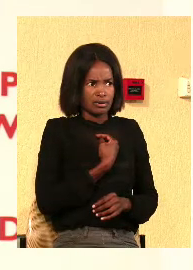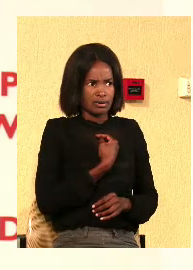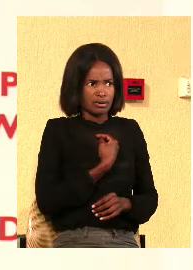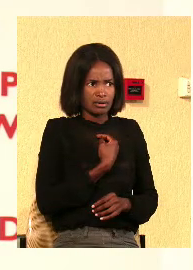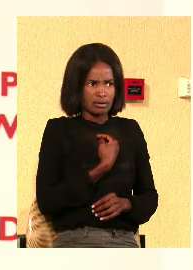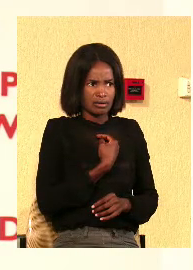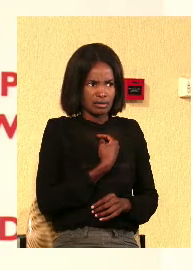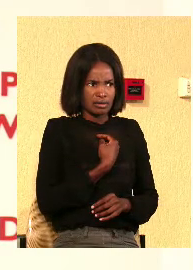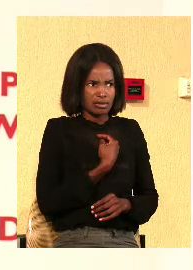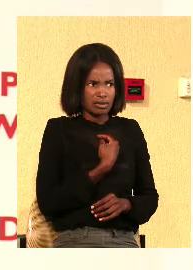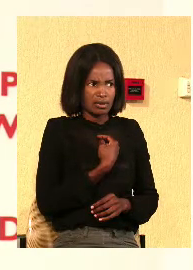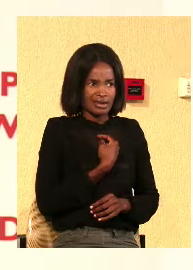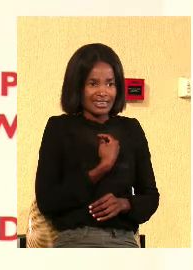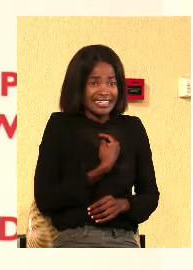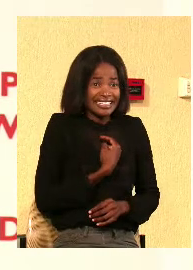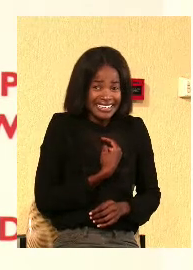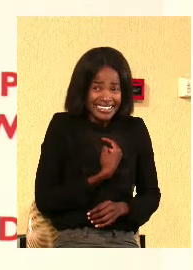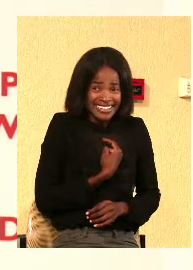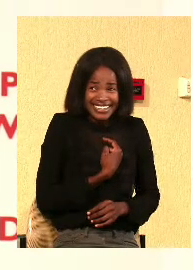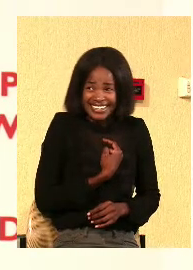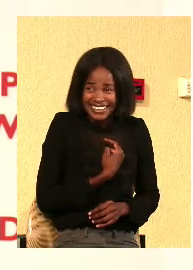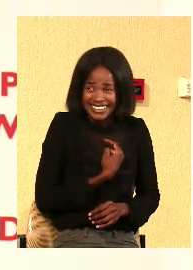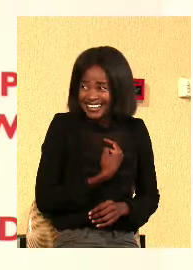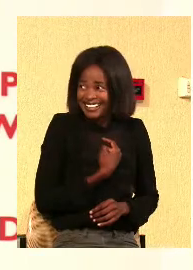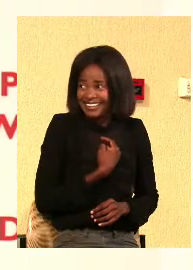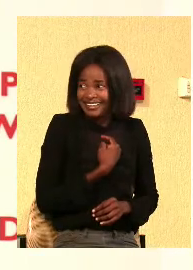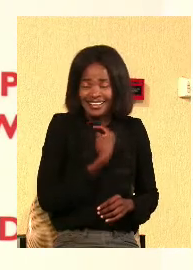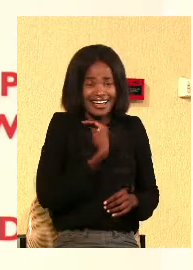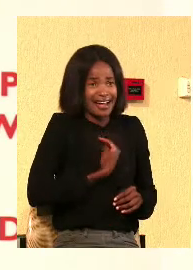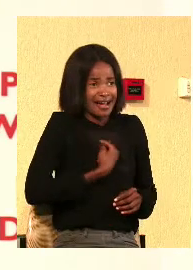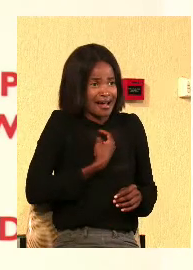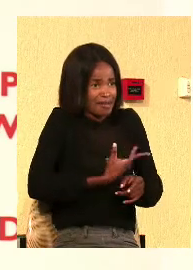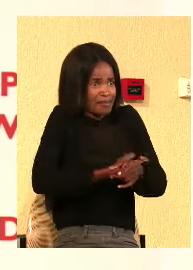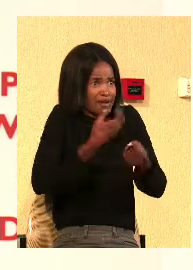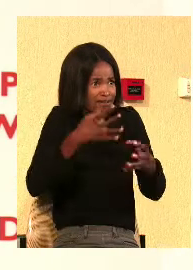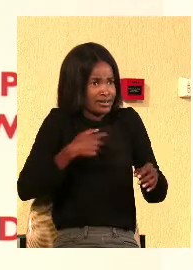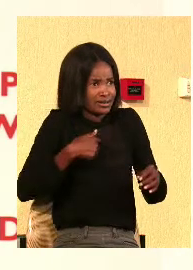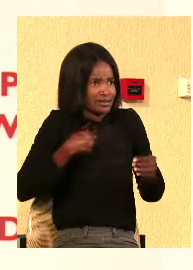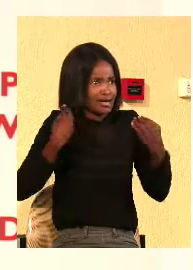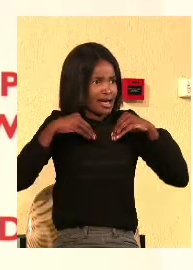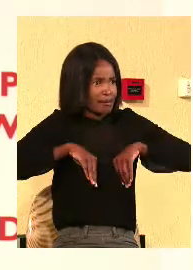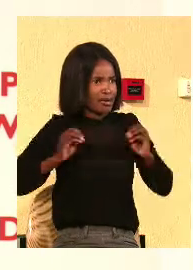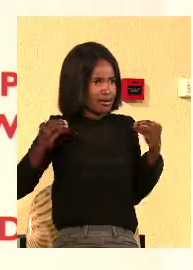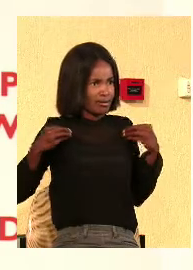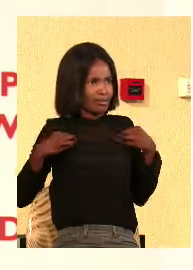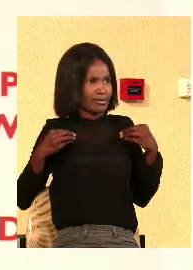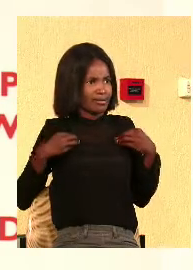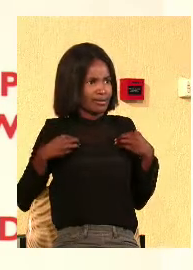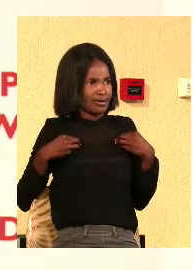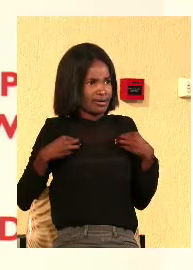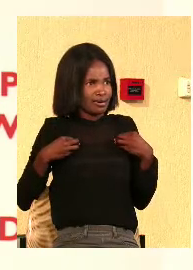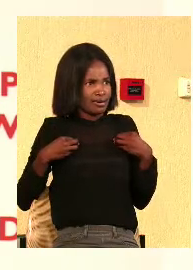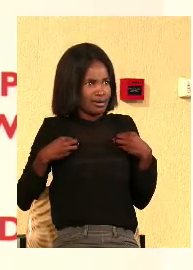day, guys, you know. Okay, my second question. But you see, the test of one individual is only good to protect